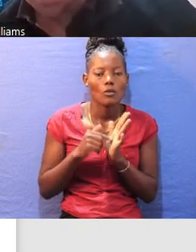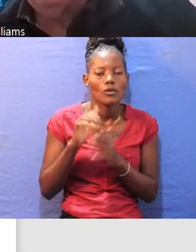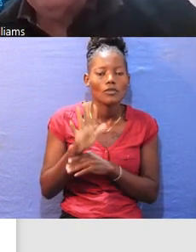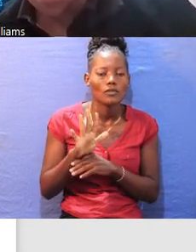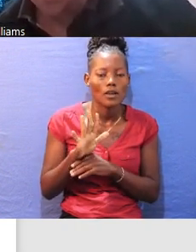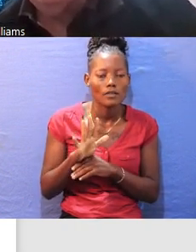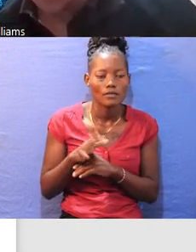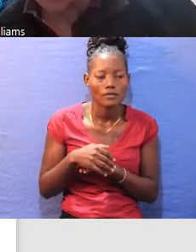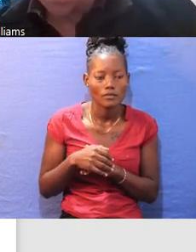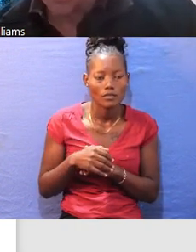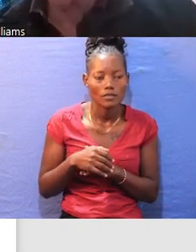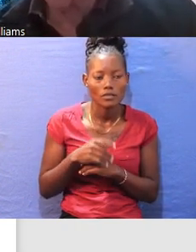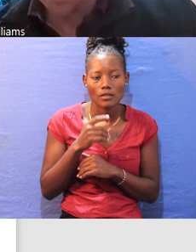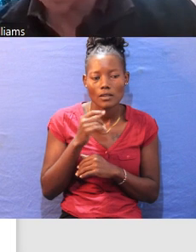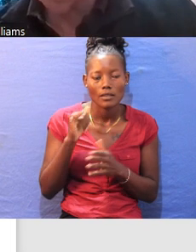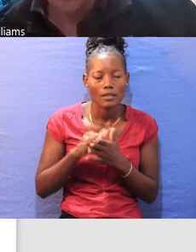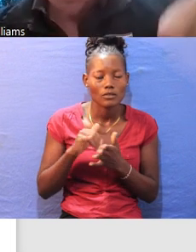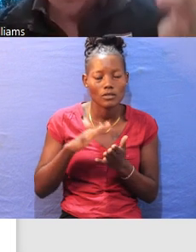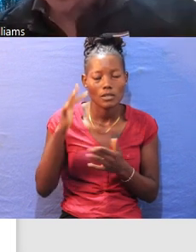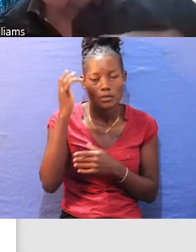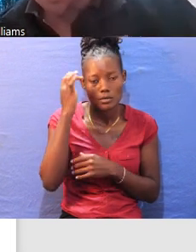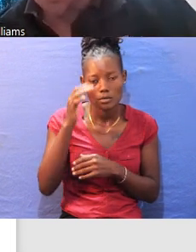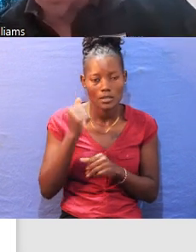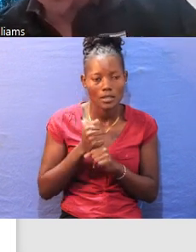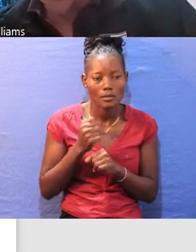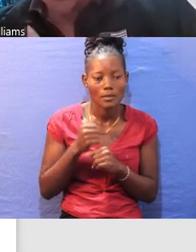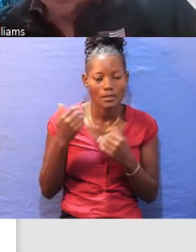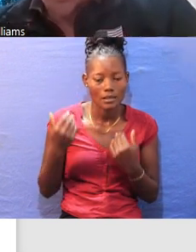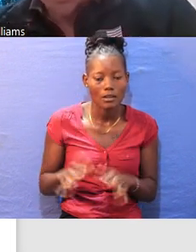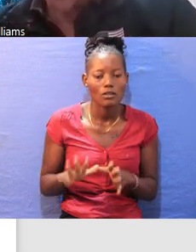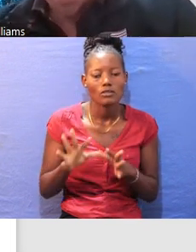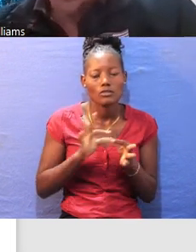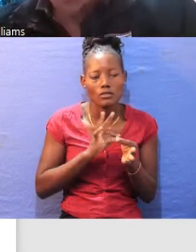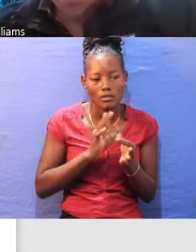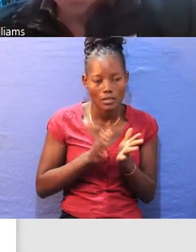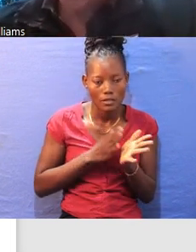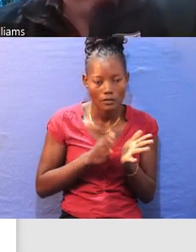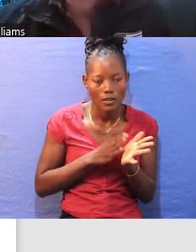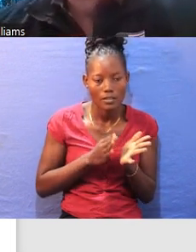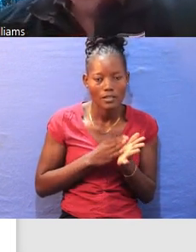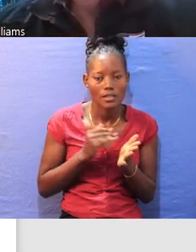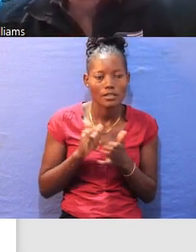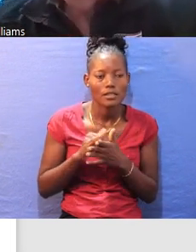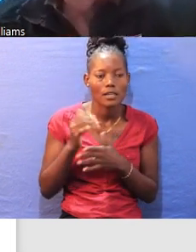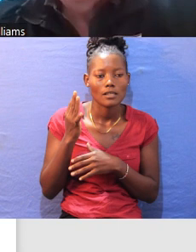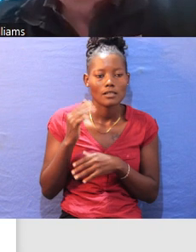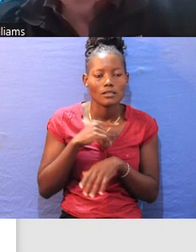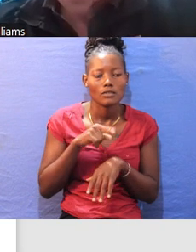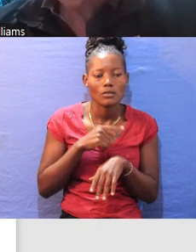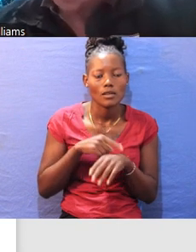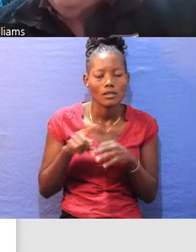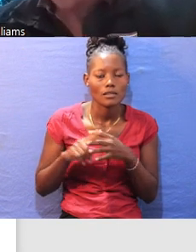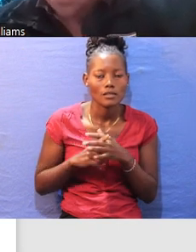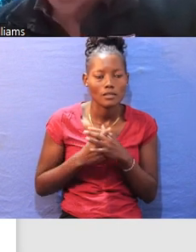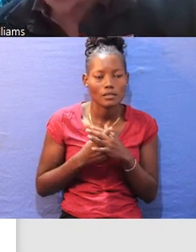mistake he ever made. He lost his quickness. And that's what I refer to. He went outside the demands, or his body changed so